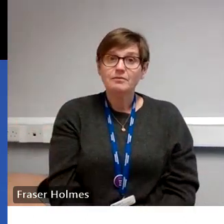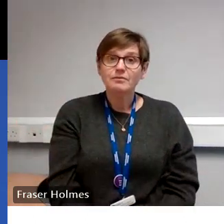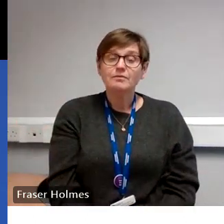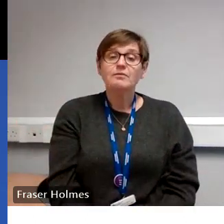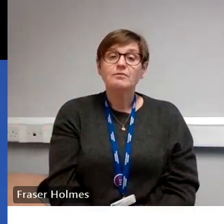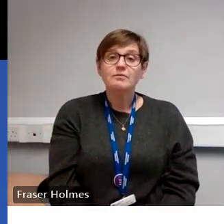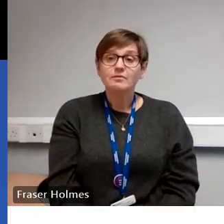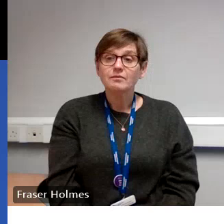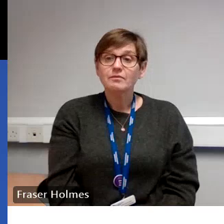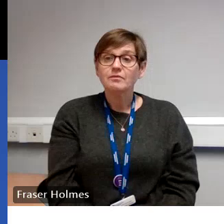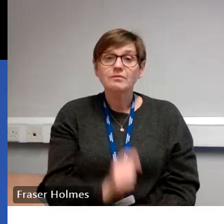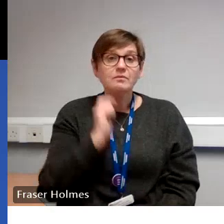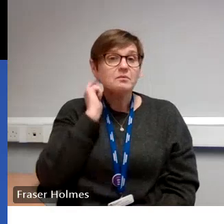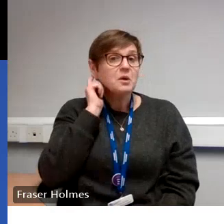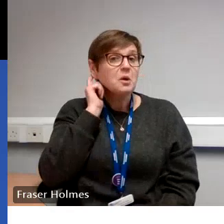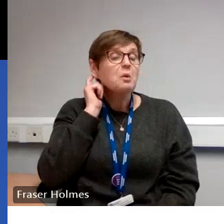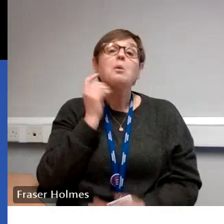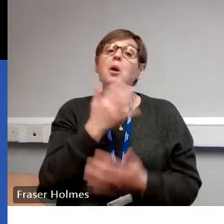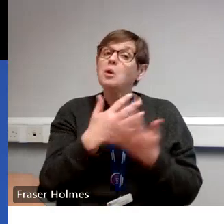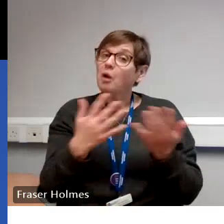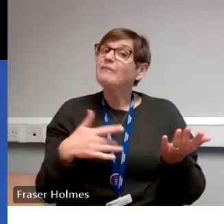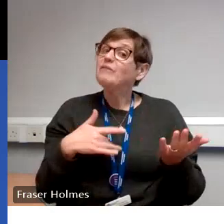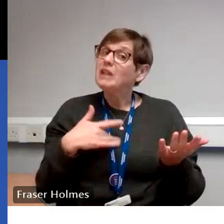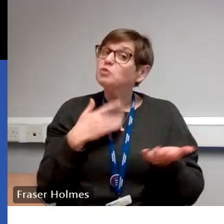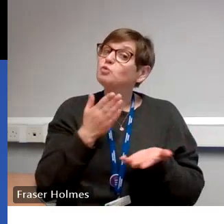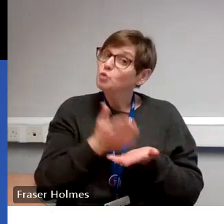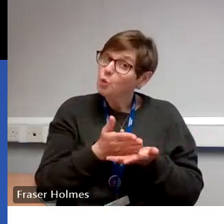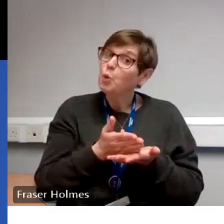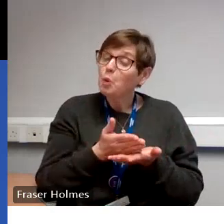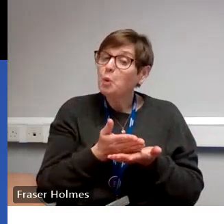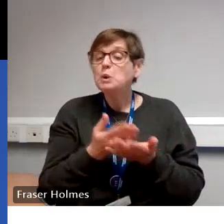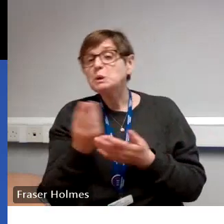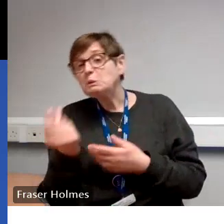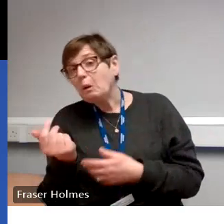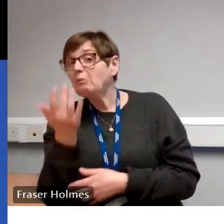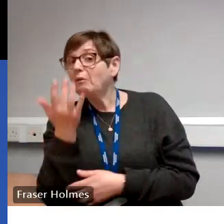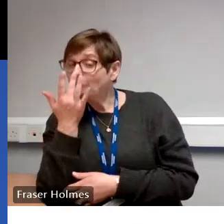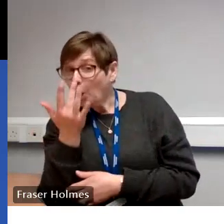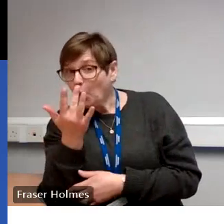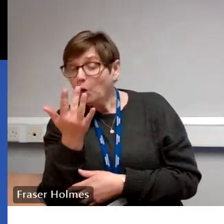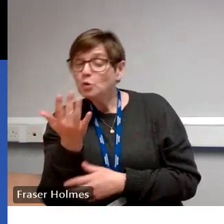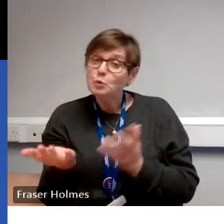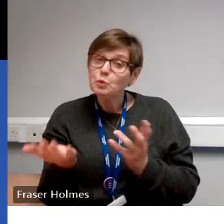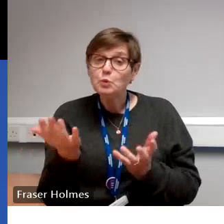Okay. A lot of you think it was true. Some of you think it's false.